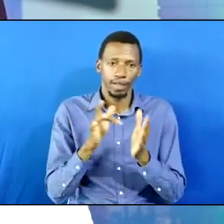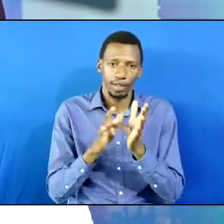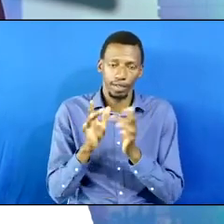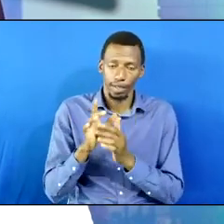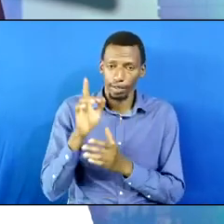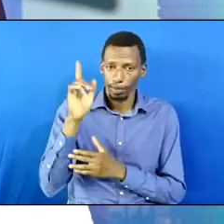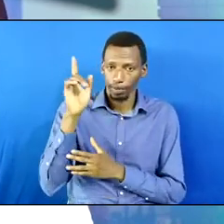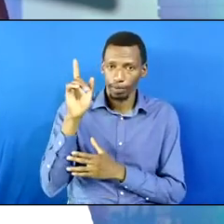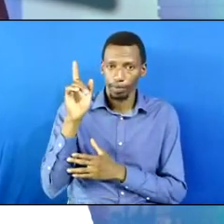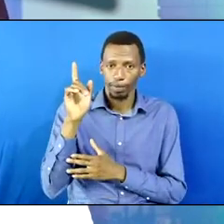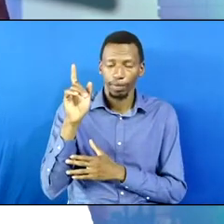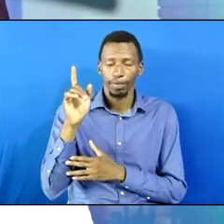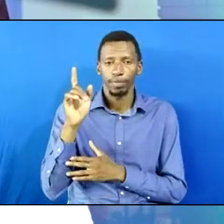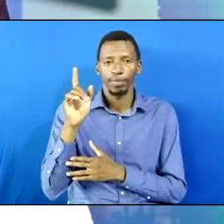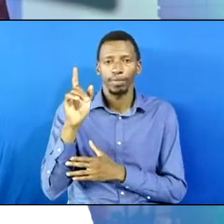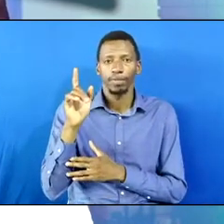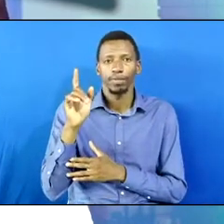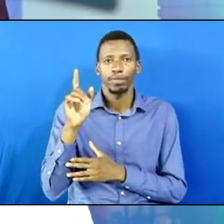For them,